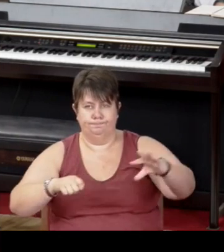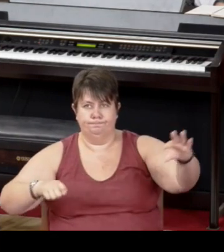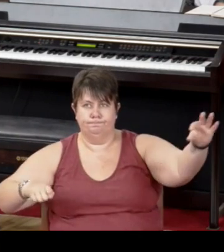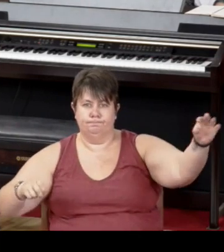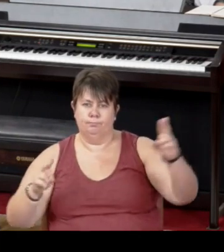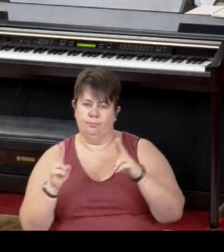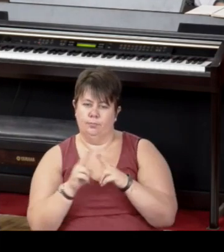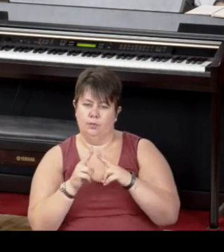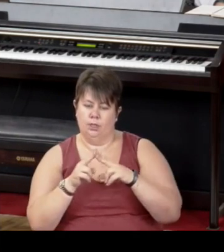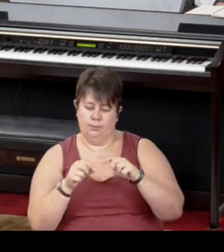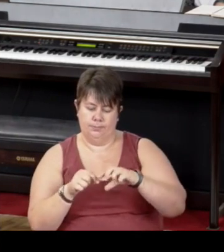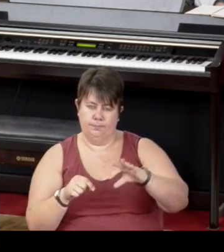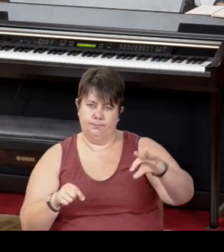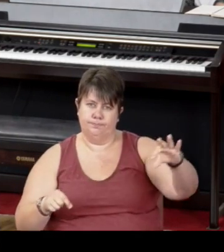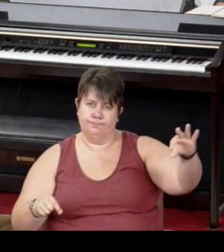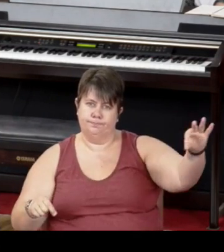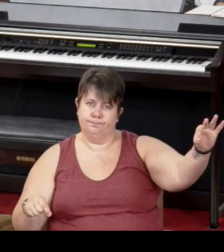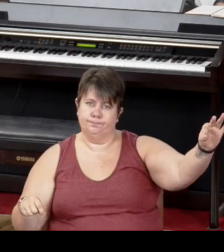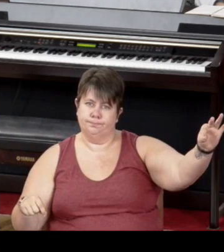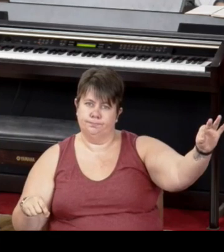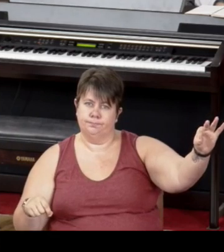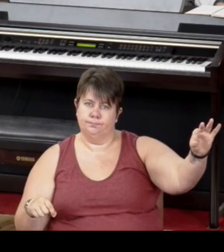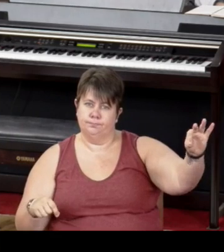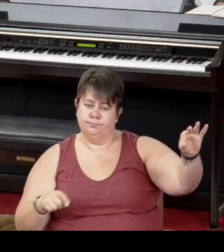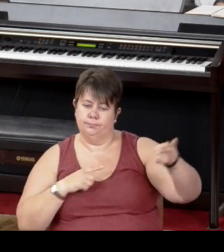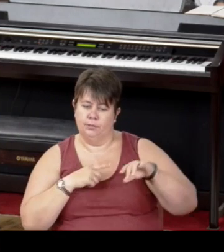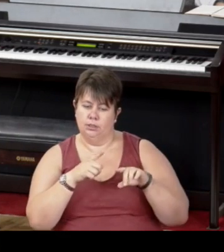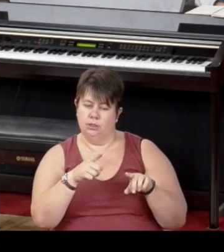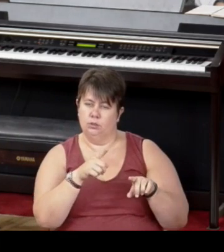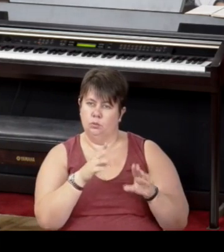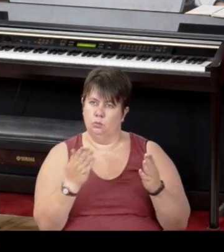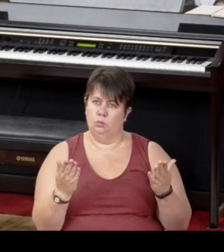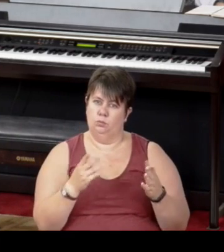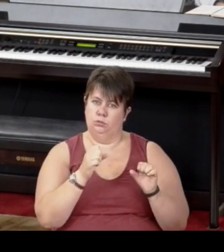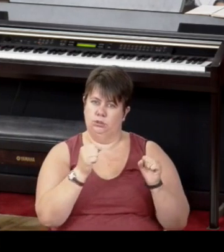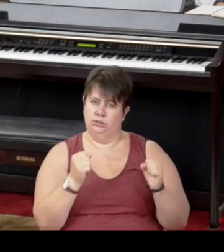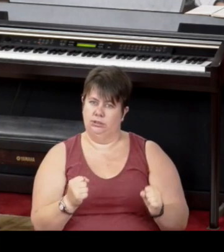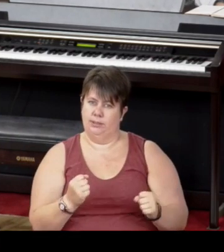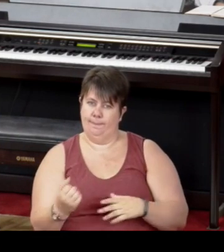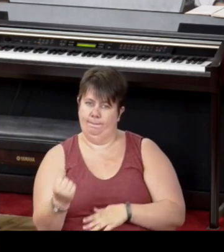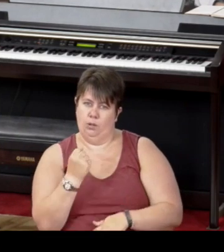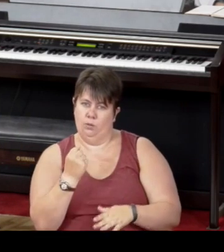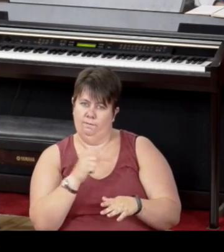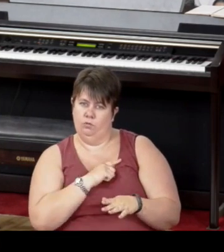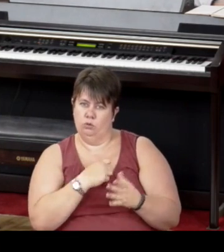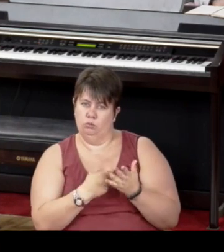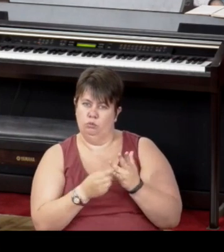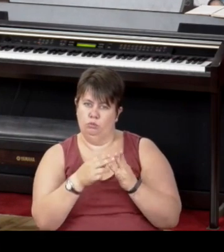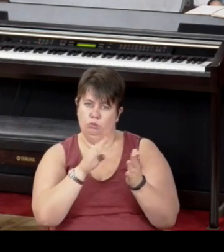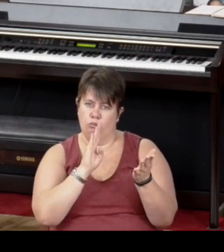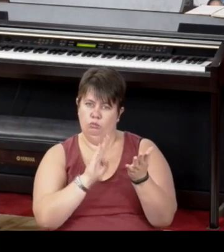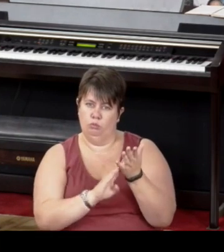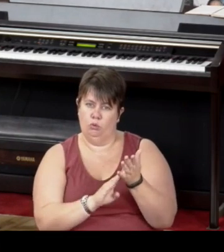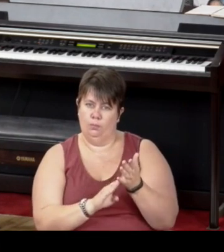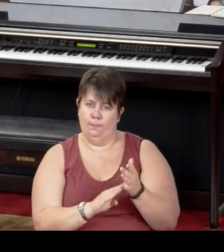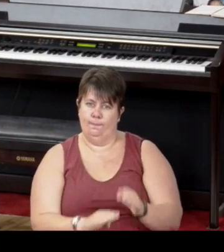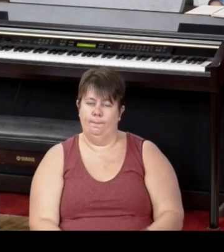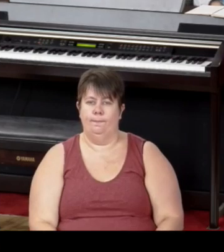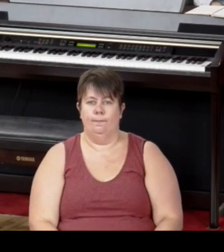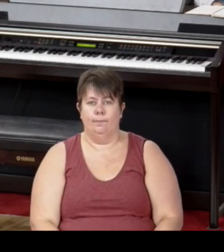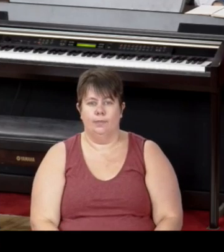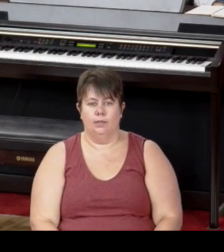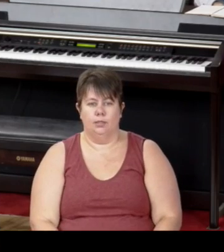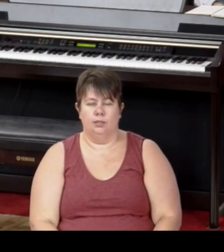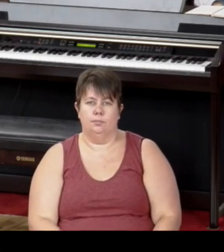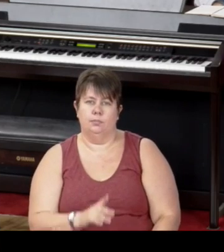especially given the place, the seat of power of the Roman Empire. Because the Roman governor would have